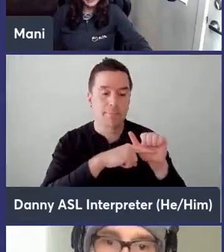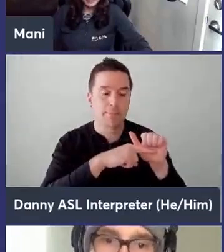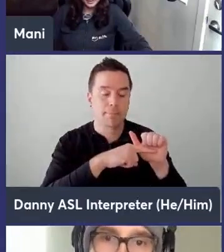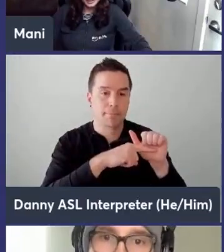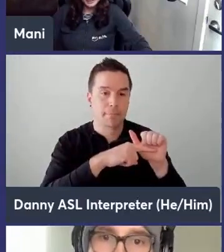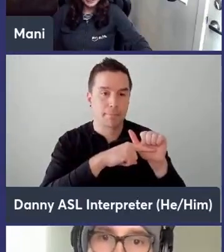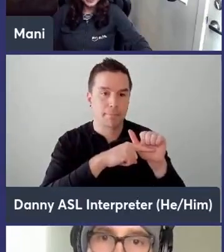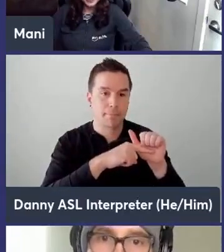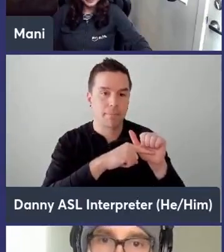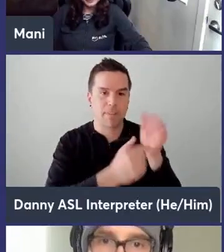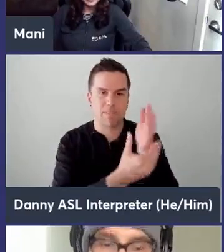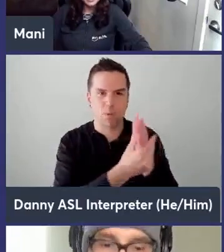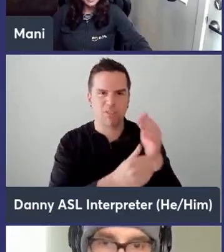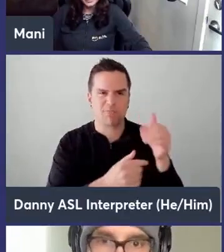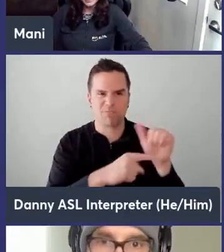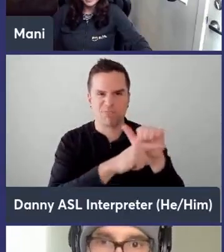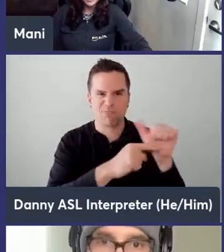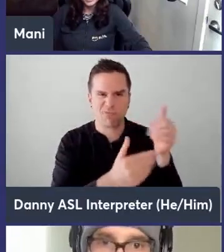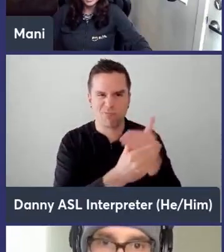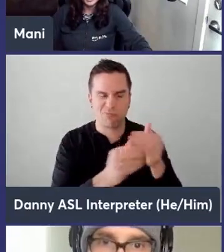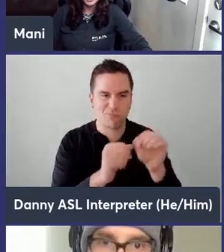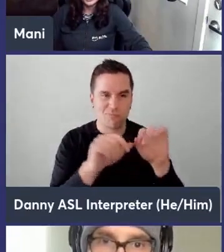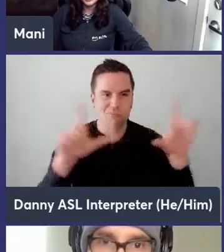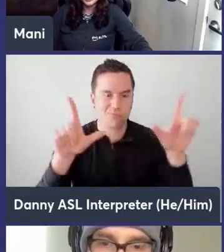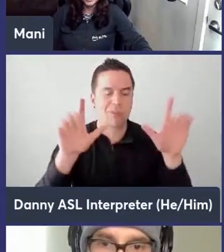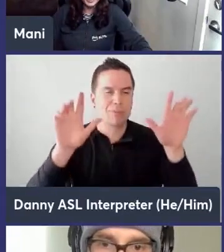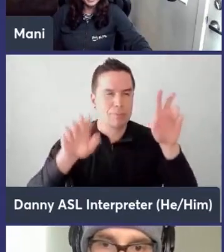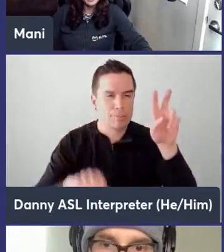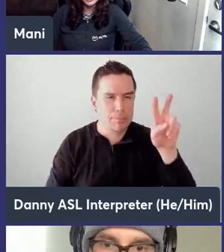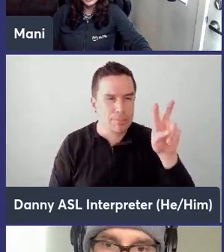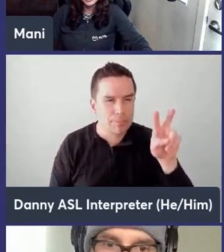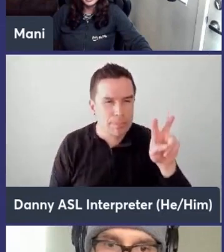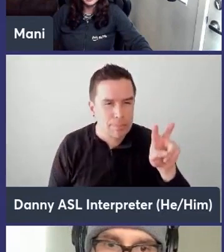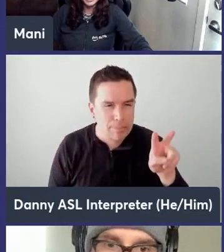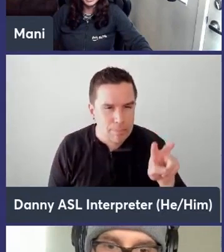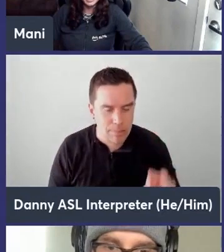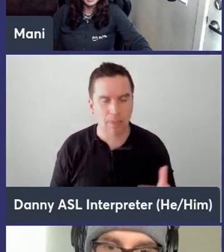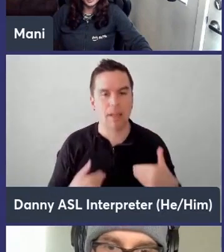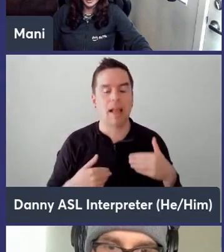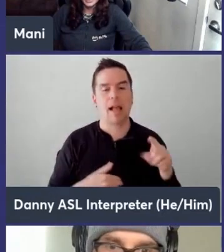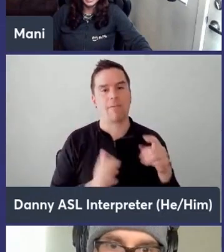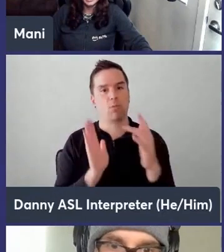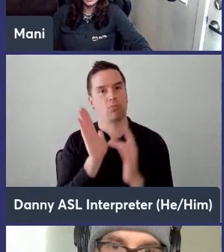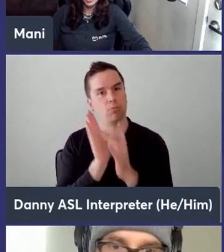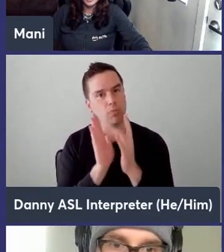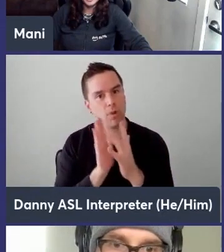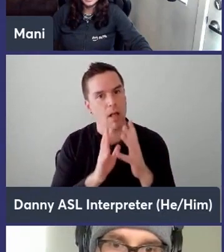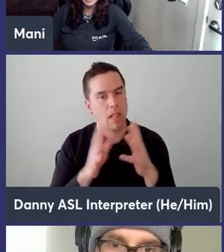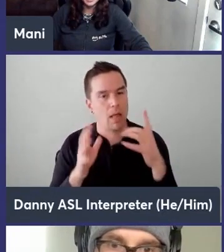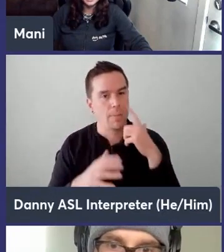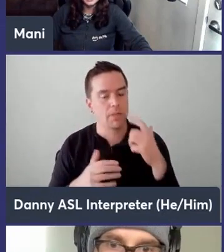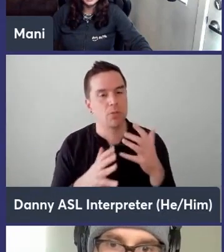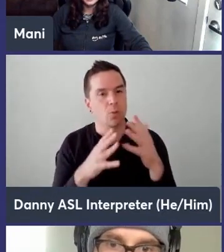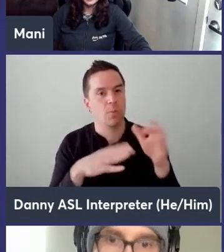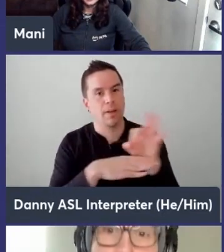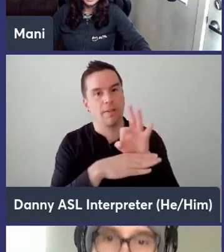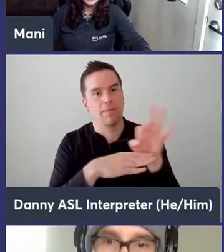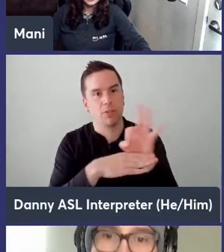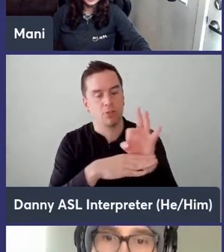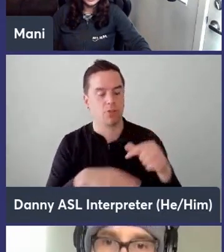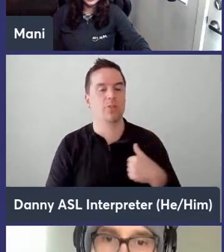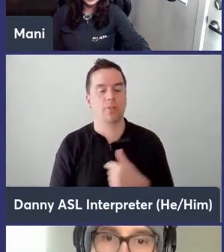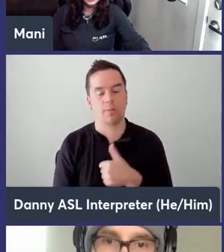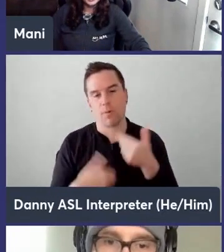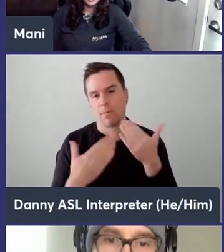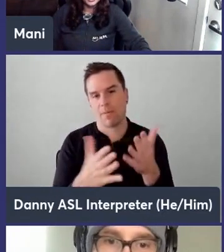training folder. Sorry, I have to scroll a lot because there's so many features and we keep providing a lot of examples. And then you